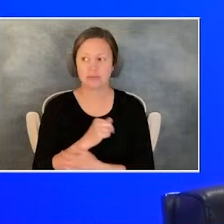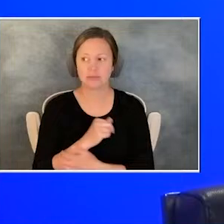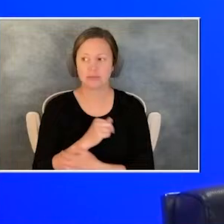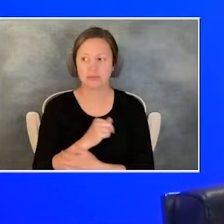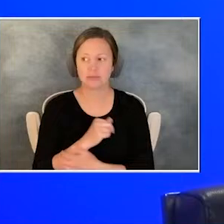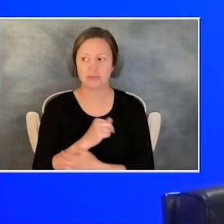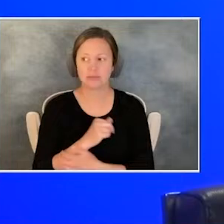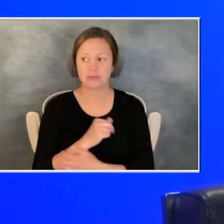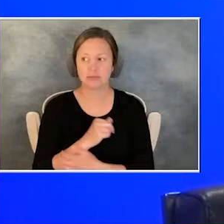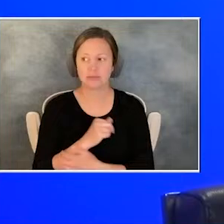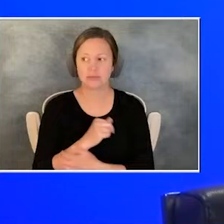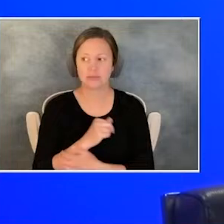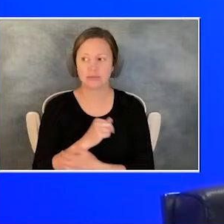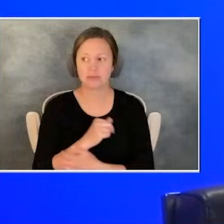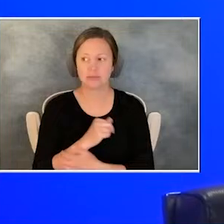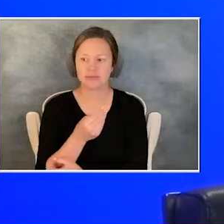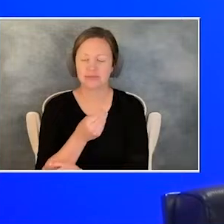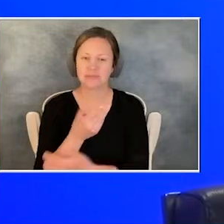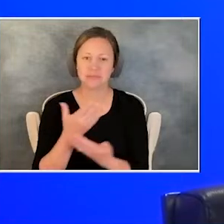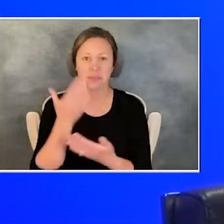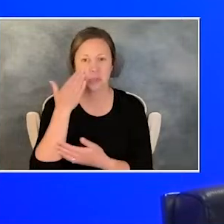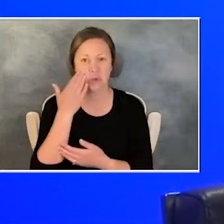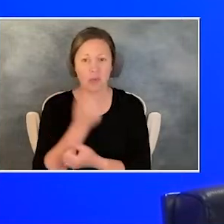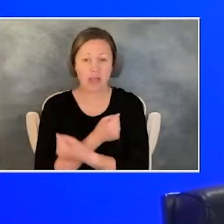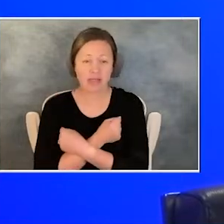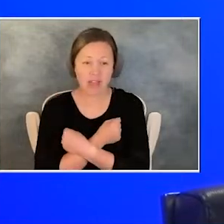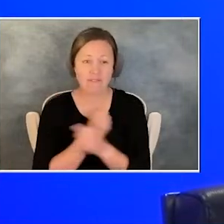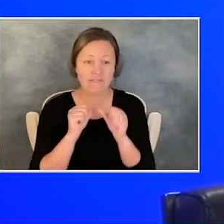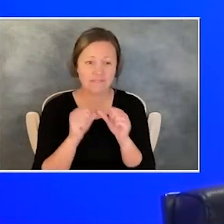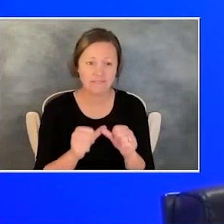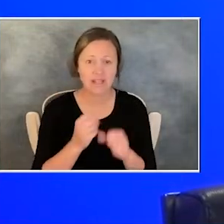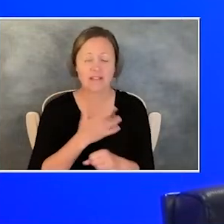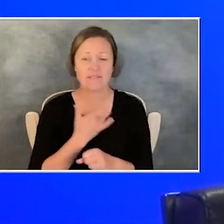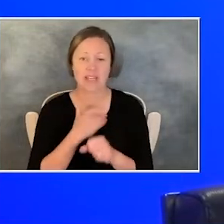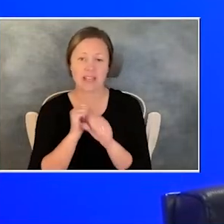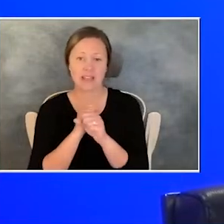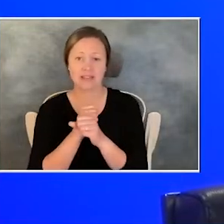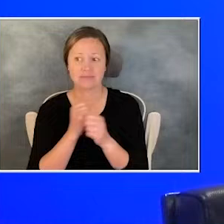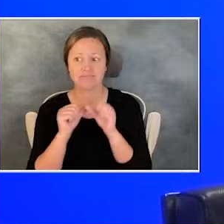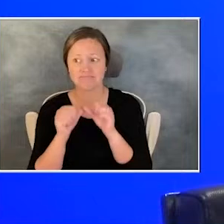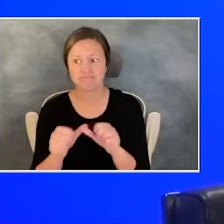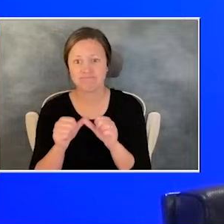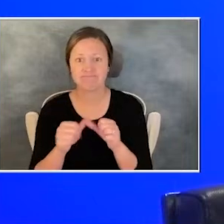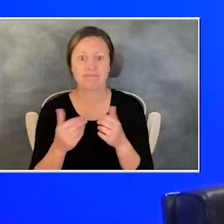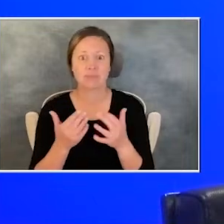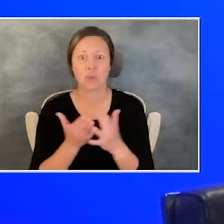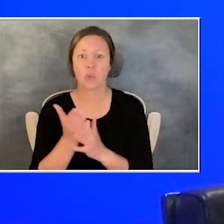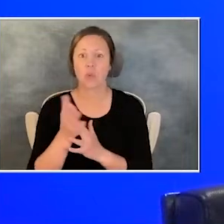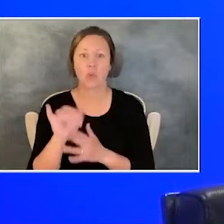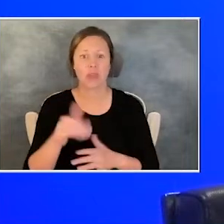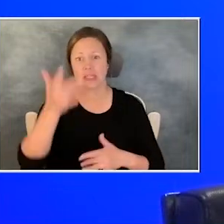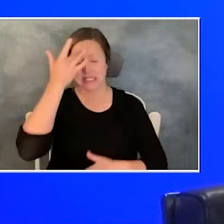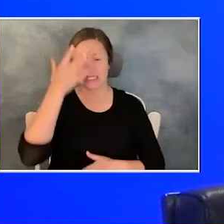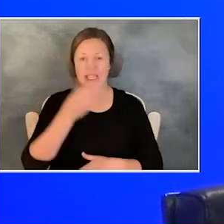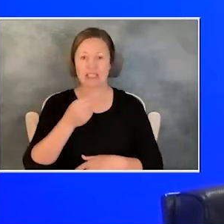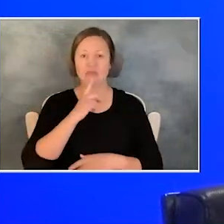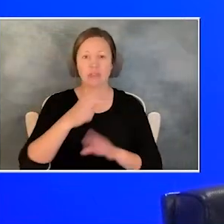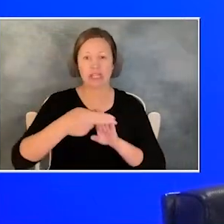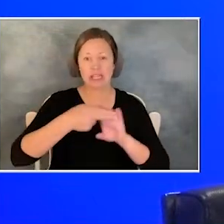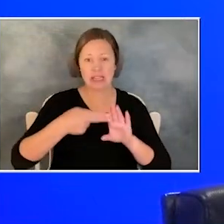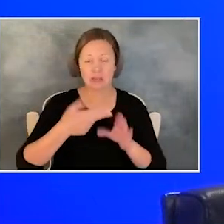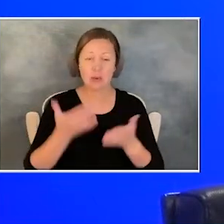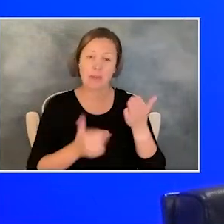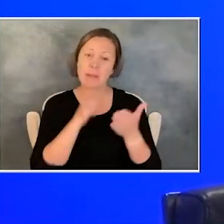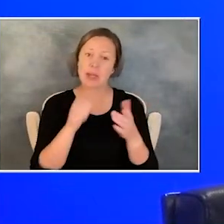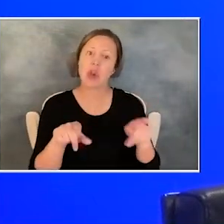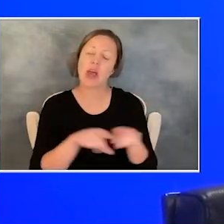families to know love lives and feelings live through the disease course, and labels are perhaps not so important. And